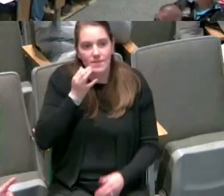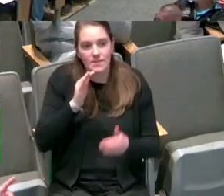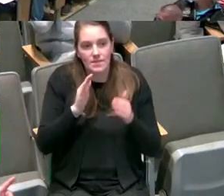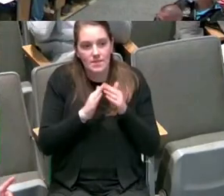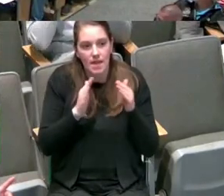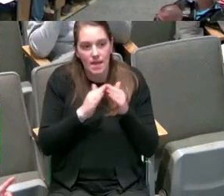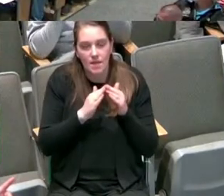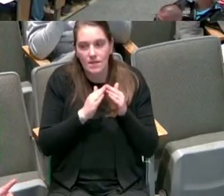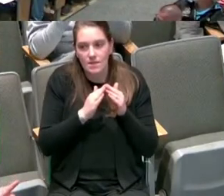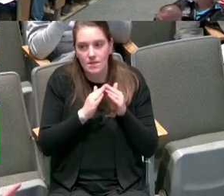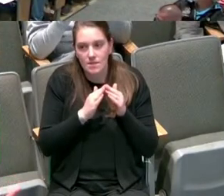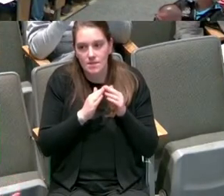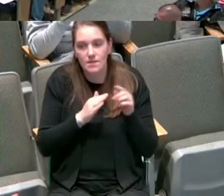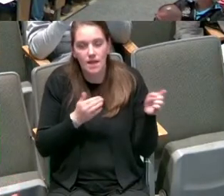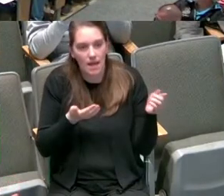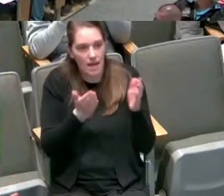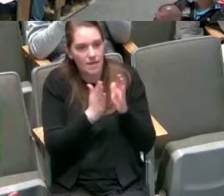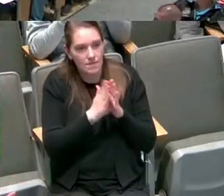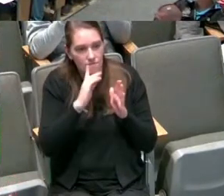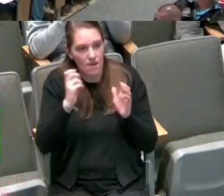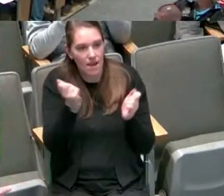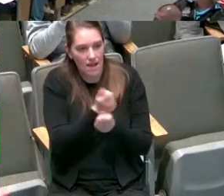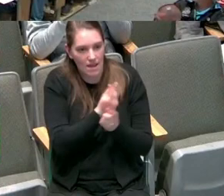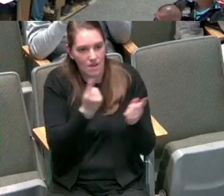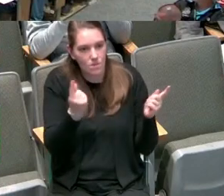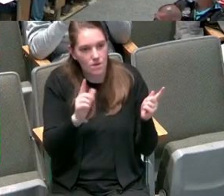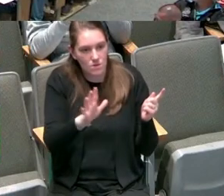you asking for it to also be